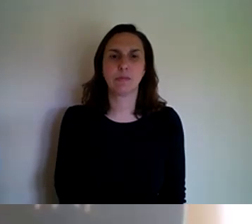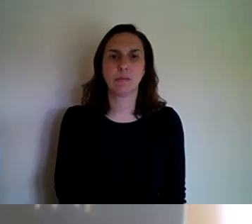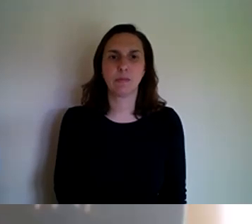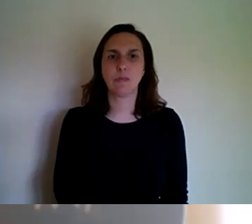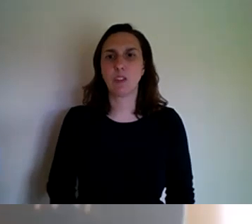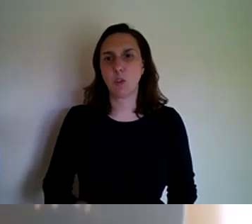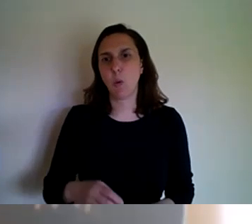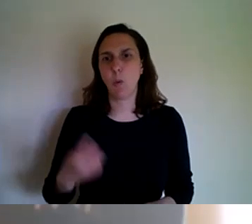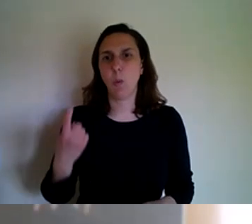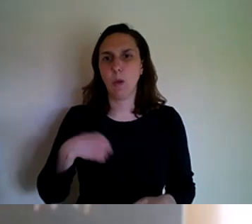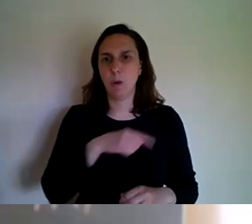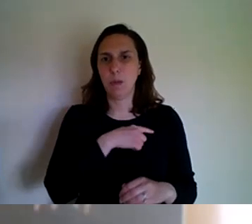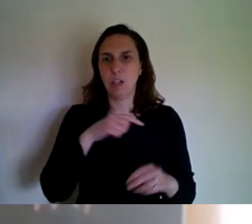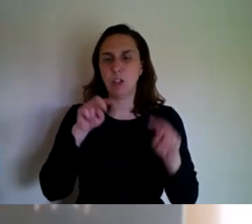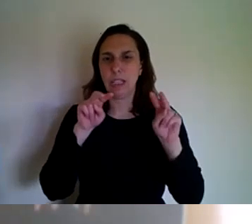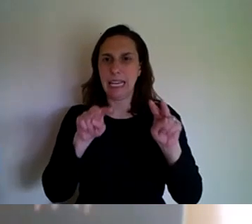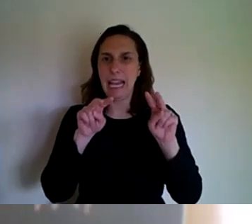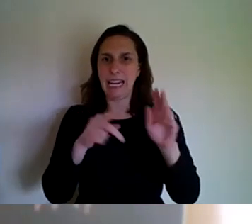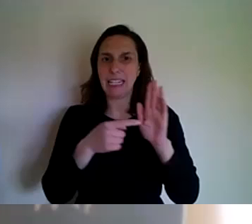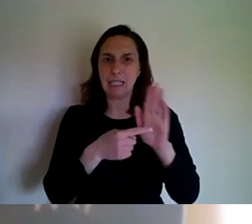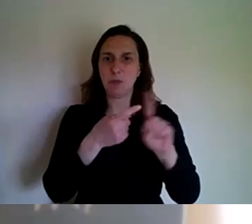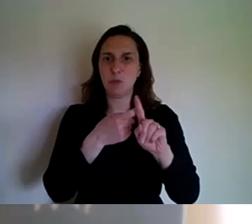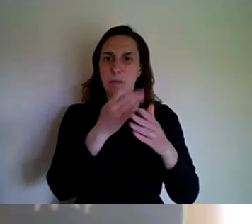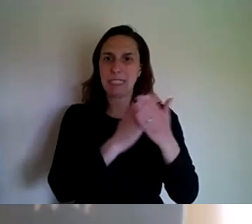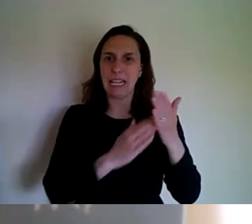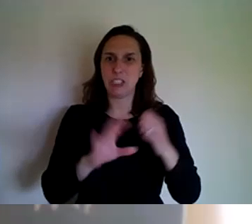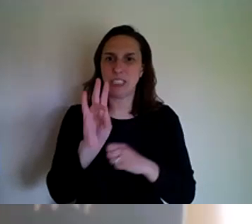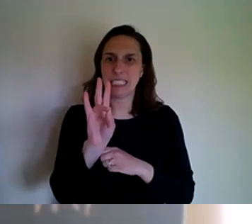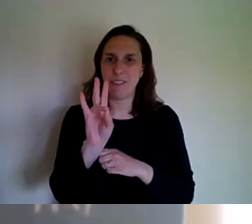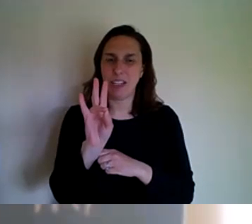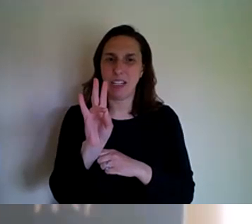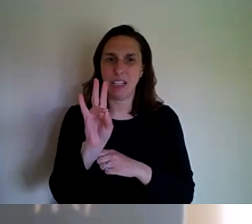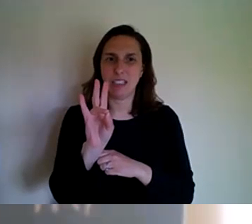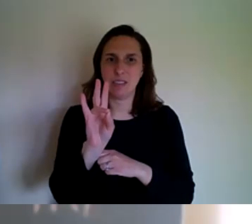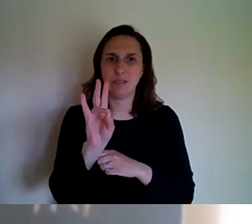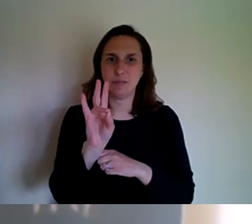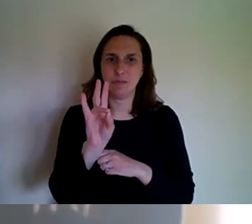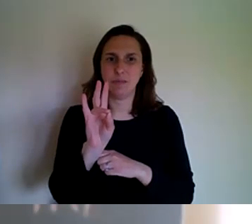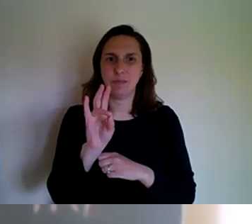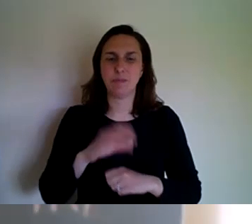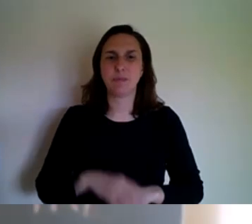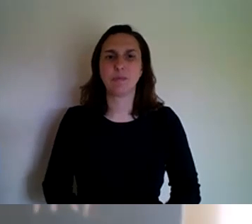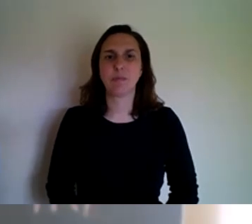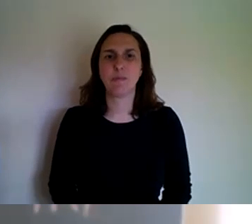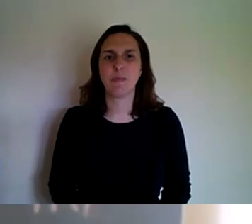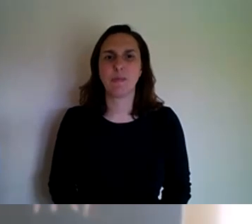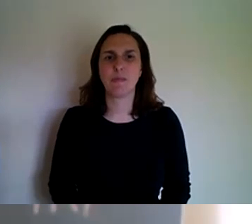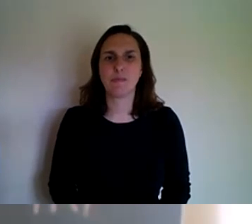from section 7, where we construct models. So in general, this is like